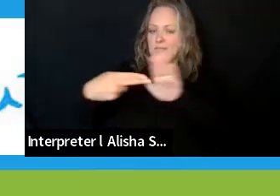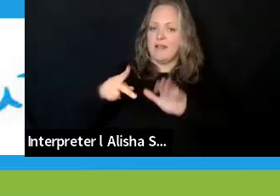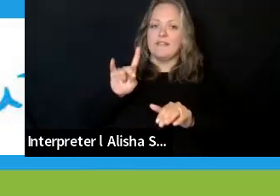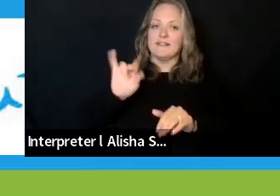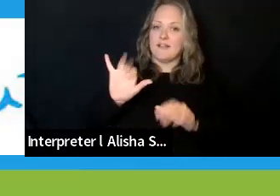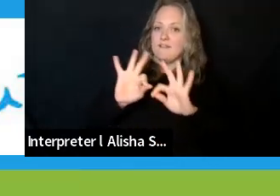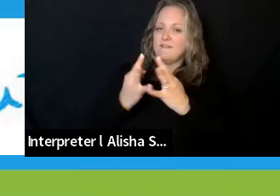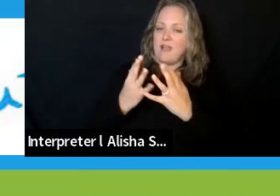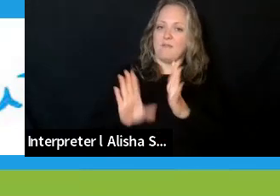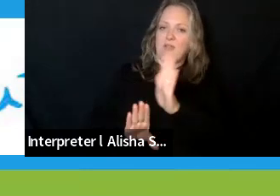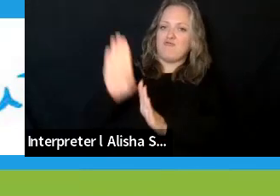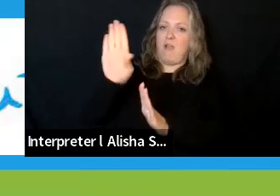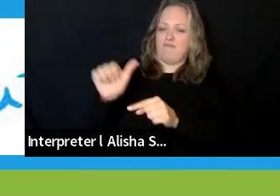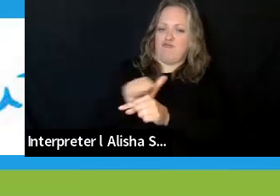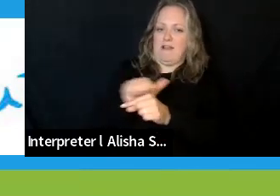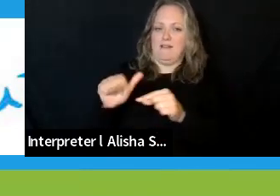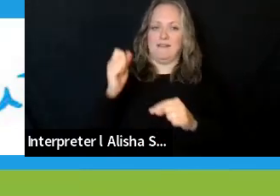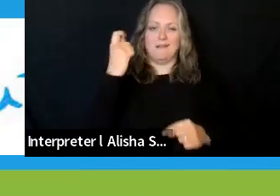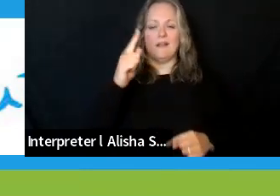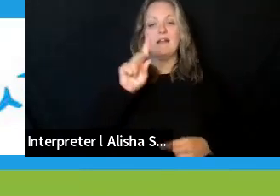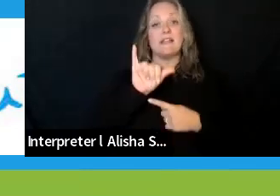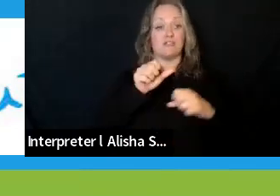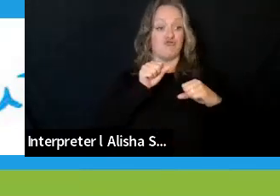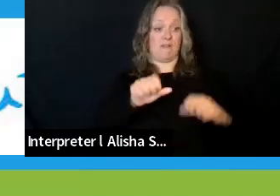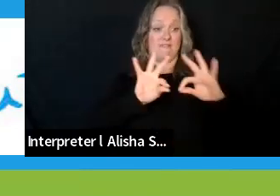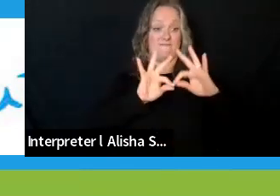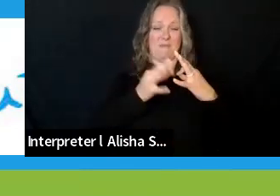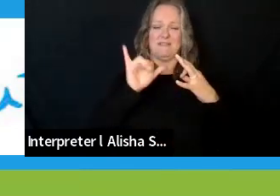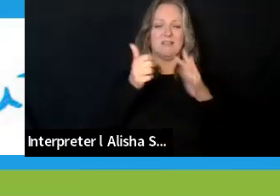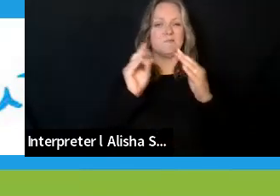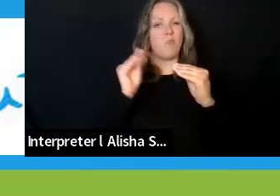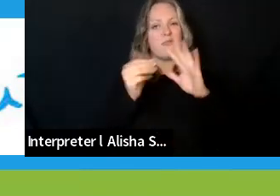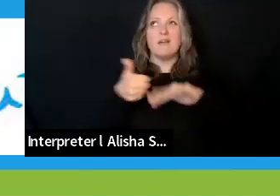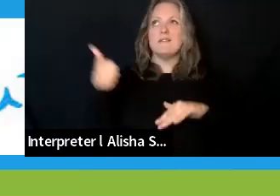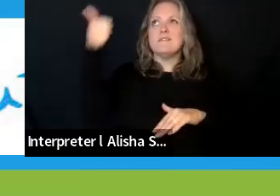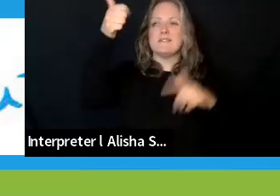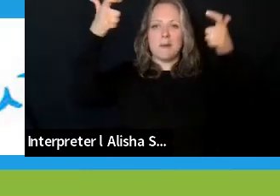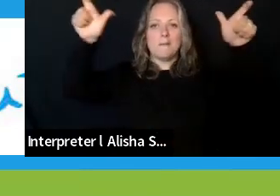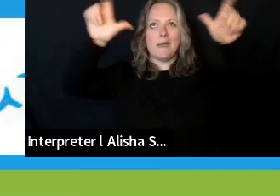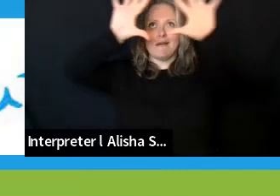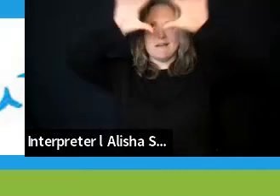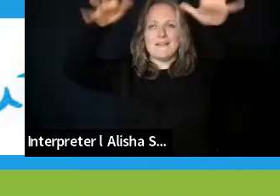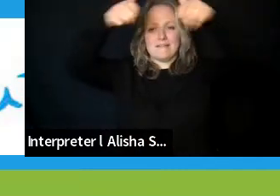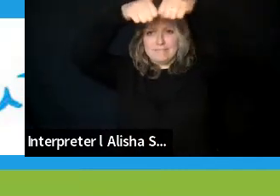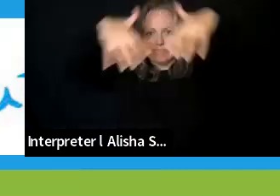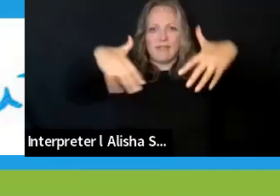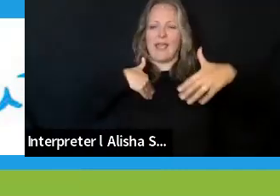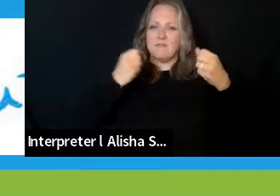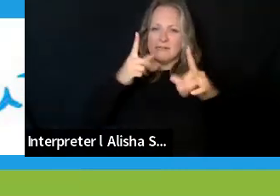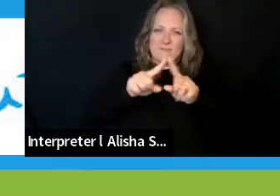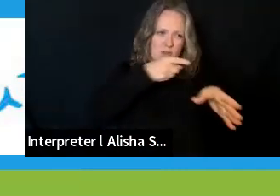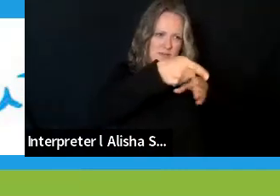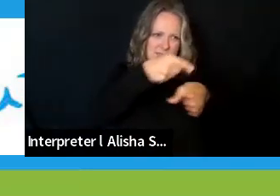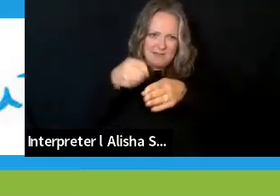Strengthening Families is like an umbrella. If you picture an umbrella, that is the initiative underneath it, has all the different trainings.